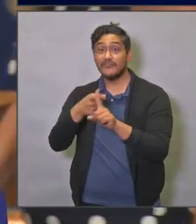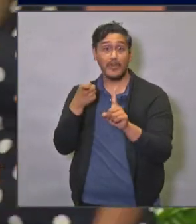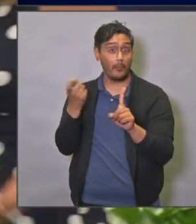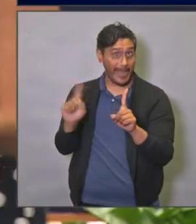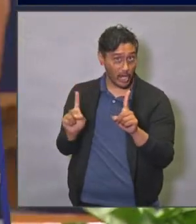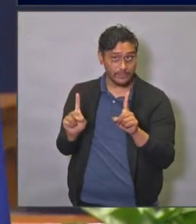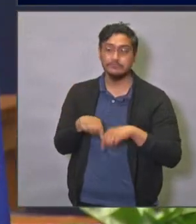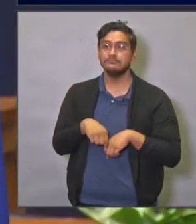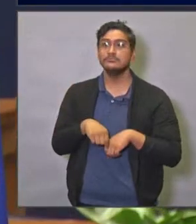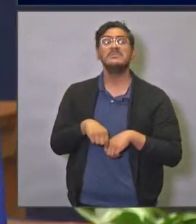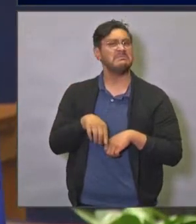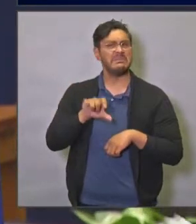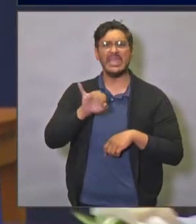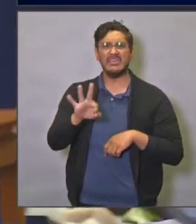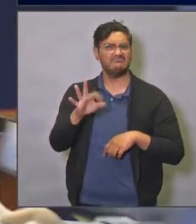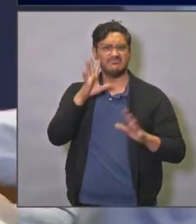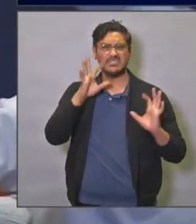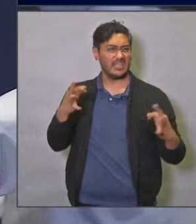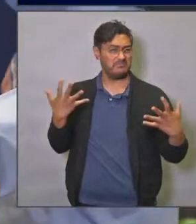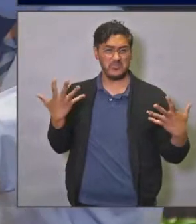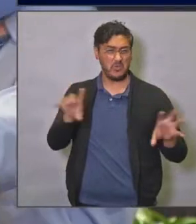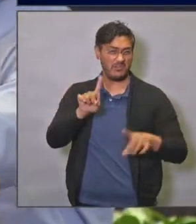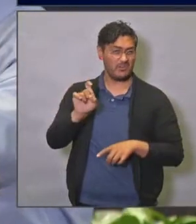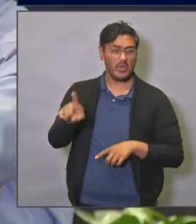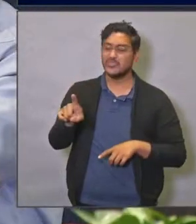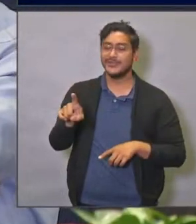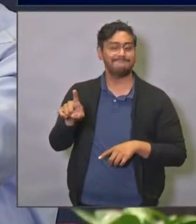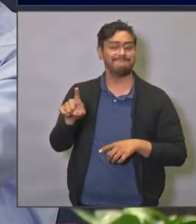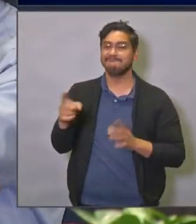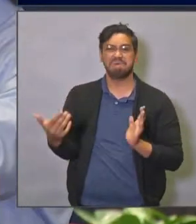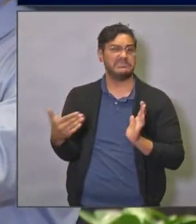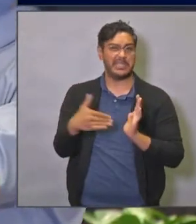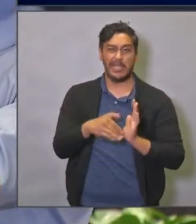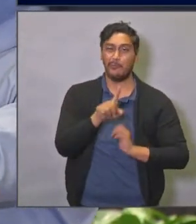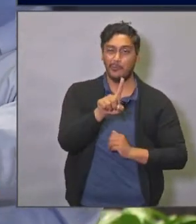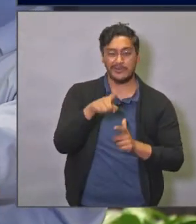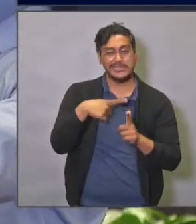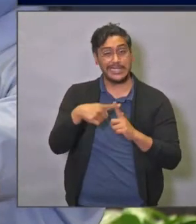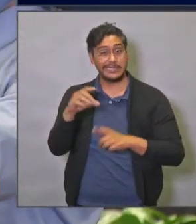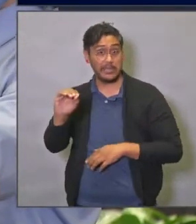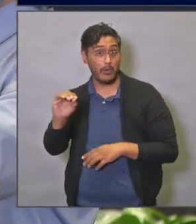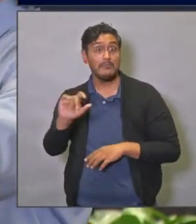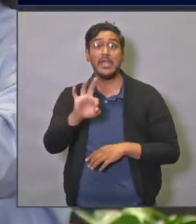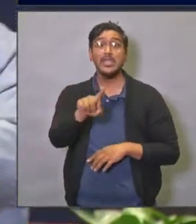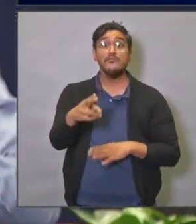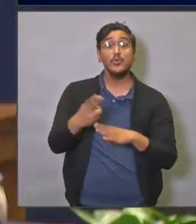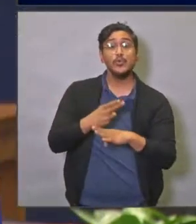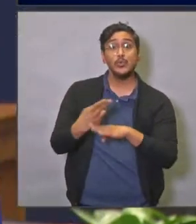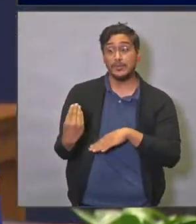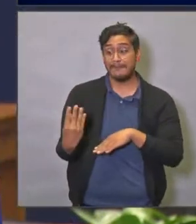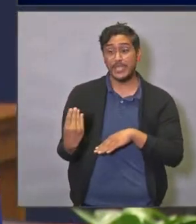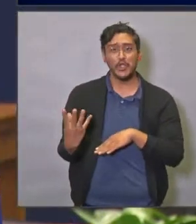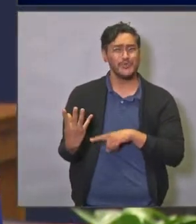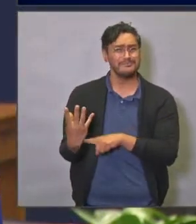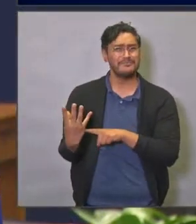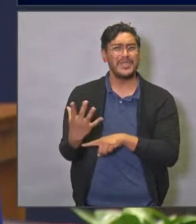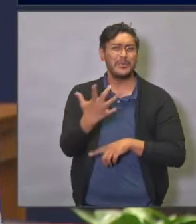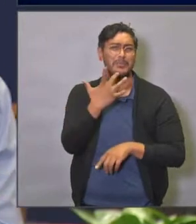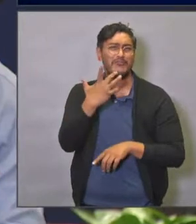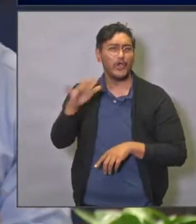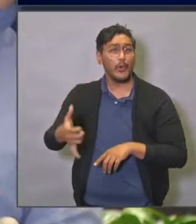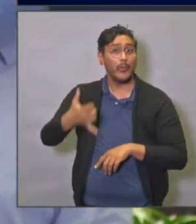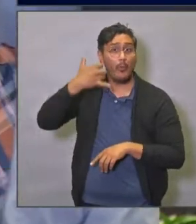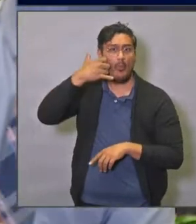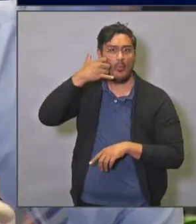you. You may withdraw your question at any time by repeating the same command. If you're using a speakerphone, we ask that you please pick up the handset before pressing the